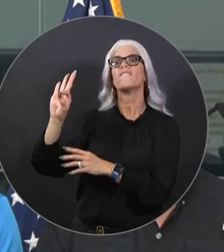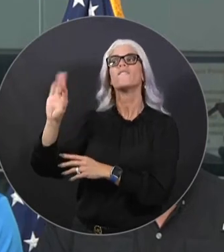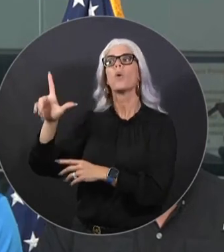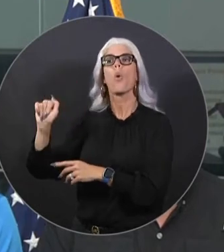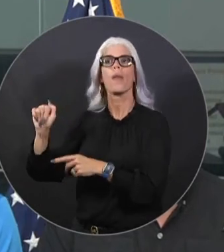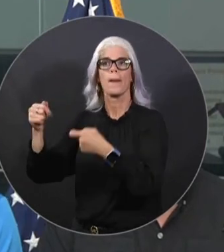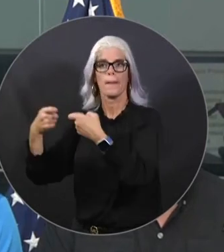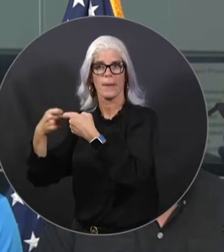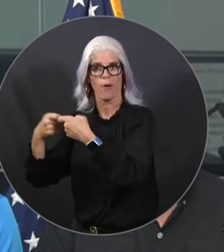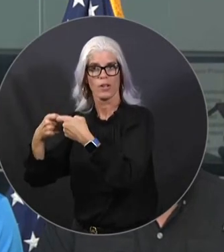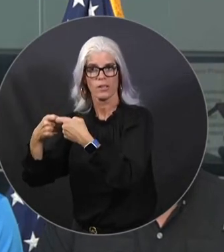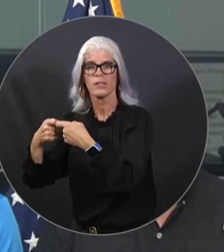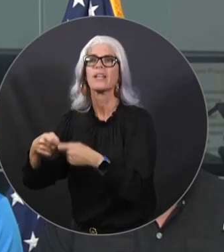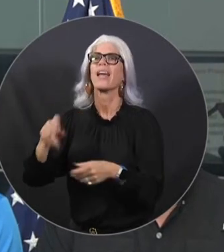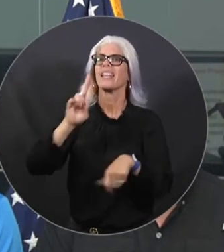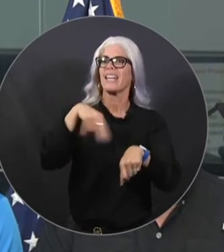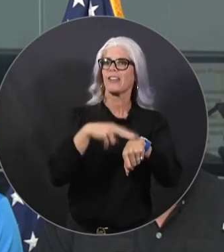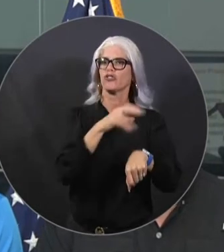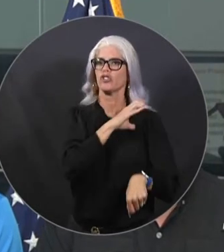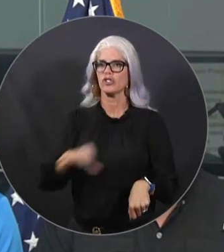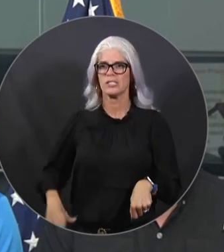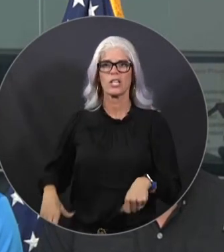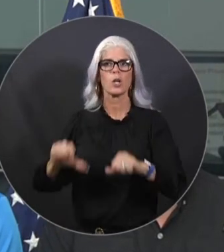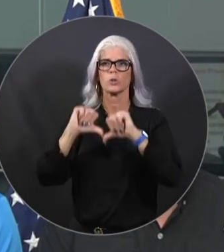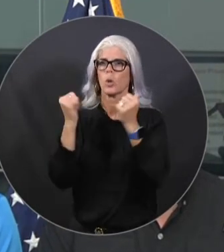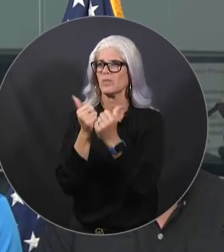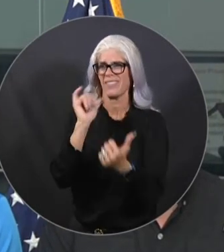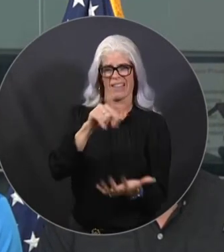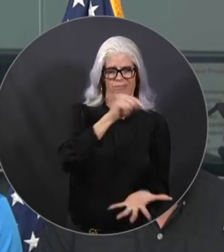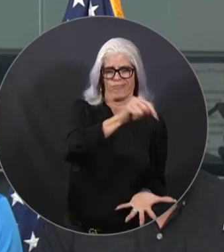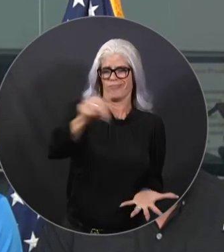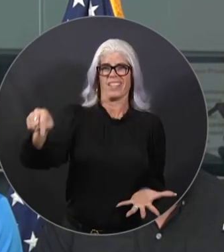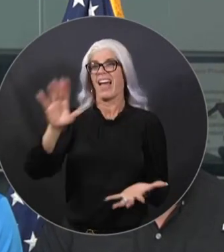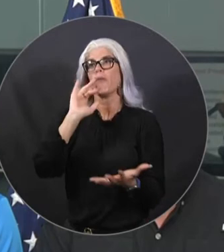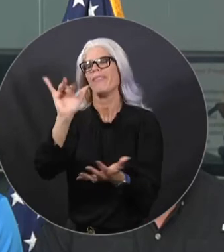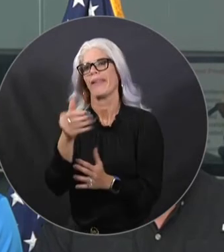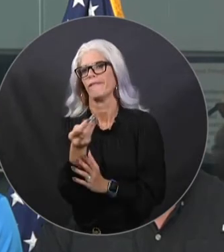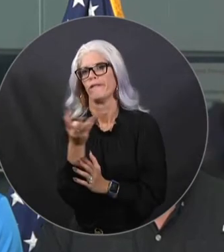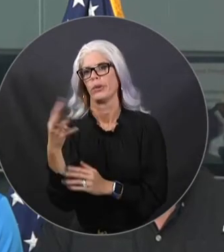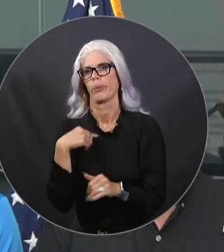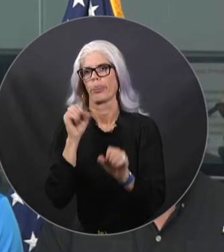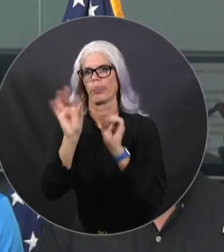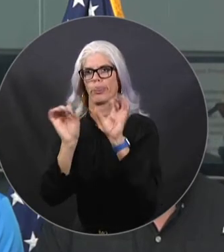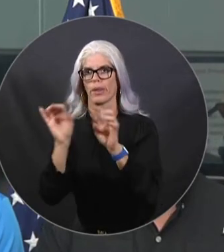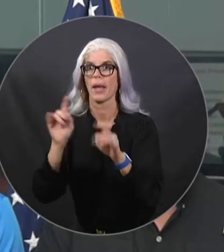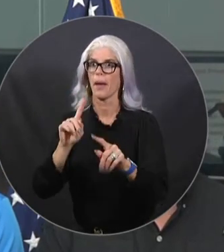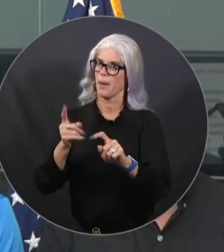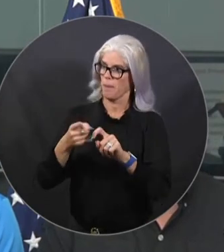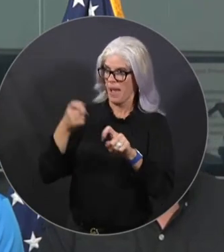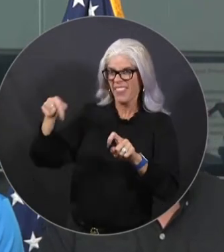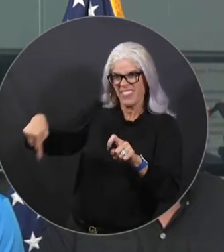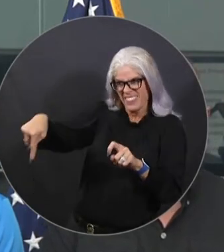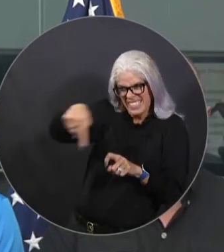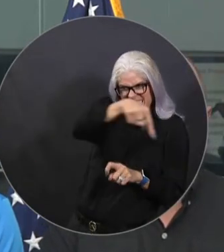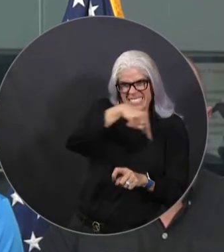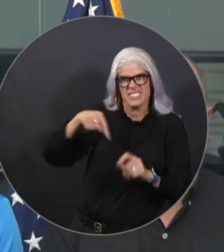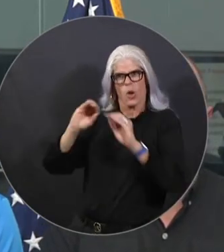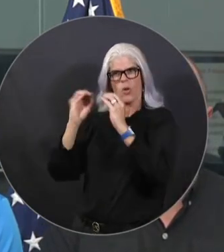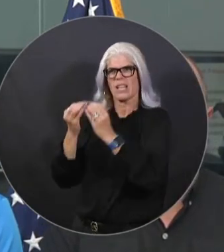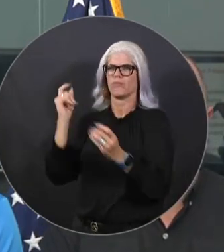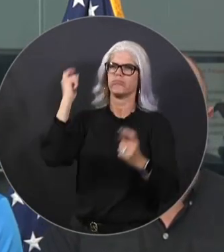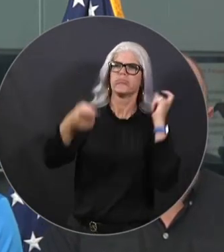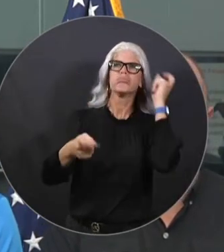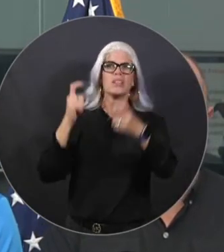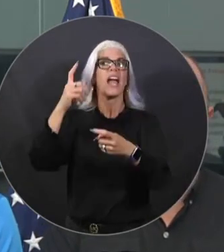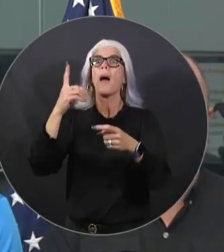just to name a few. And that doesn't even go into all of the donations that came in from people who are giving $5 and $10. And thank you so much for